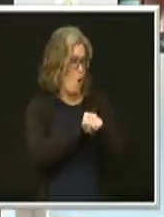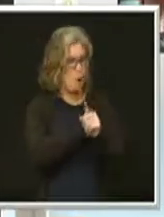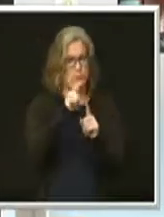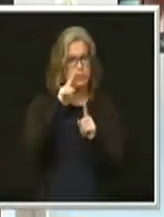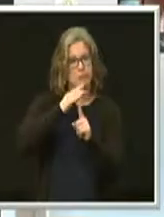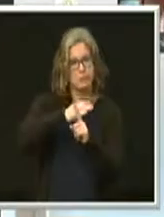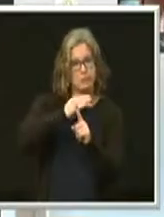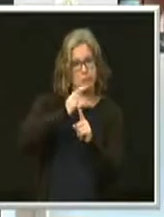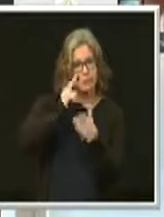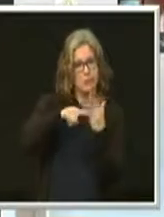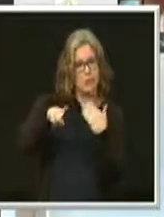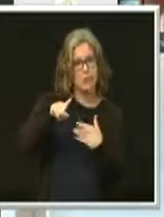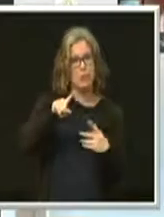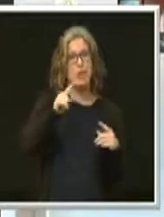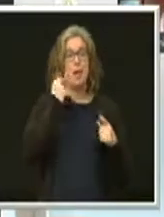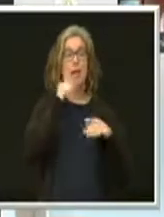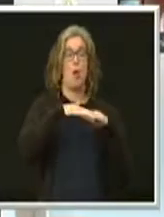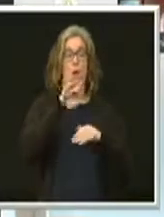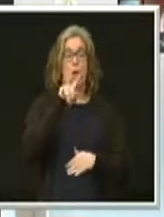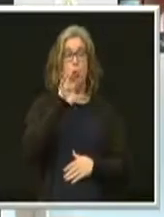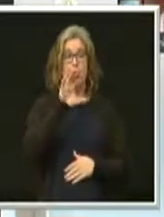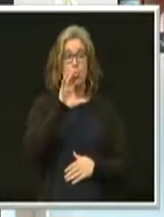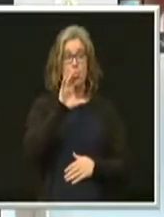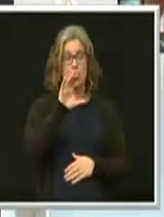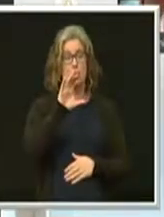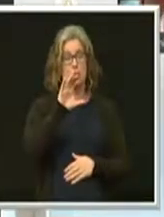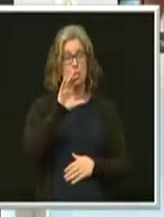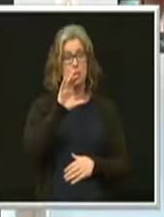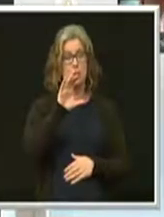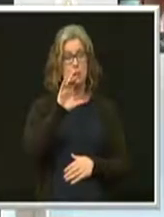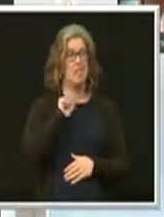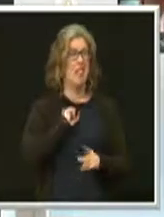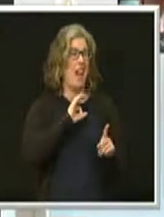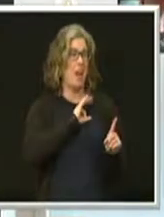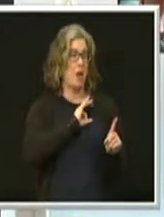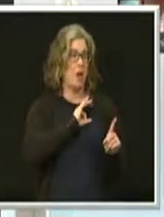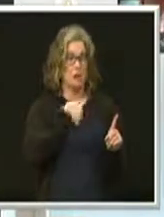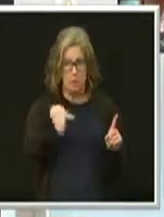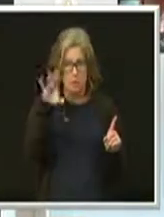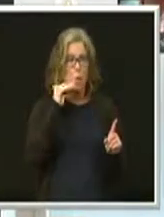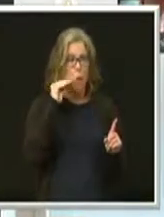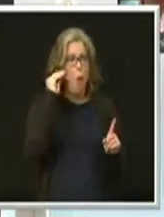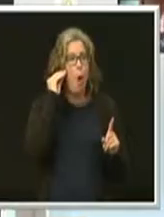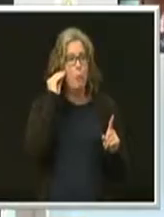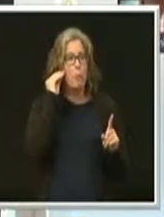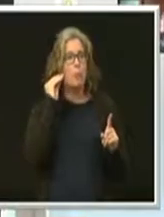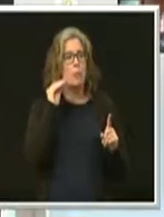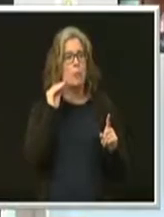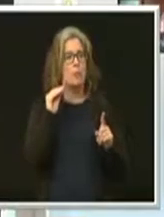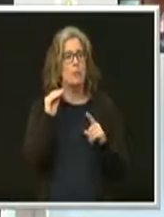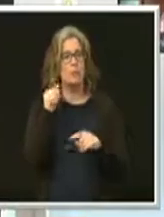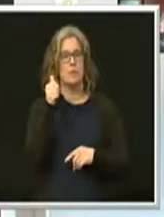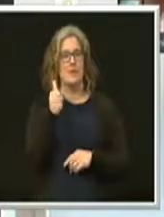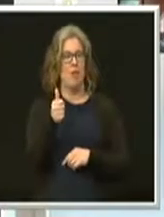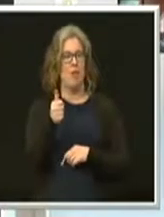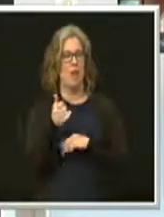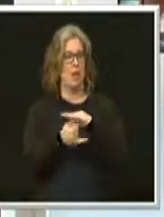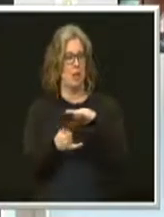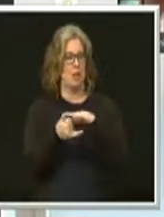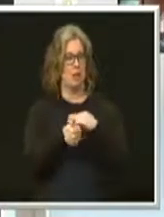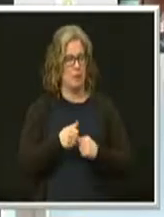checks. Anybody reading over 108 staff-wise, we will send them home and they will